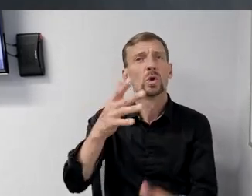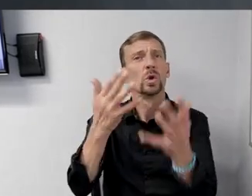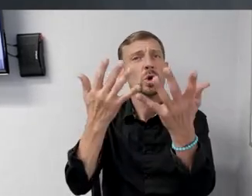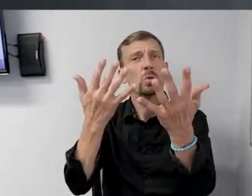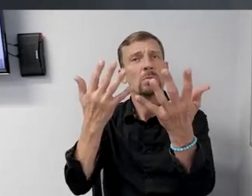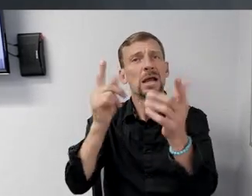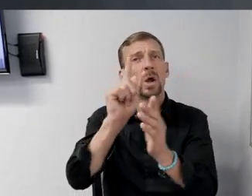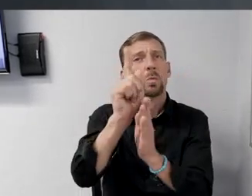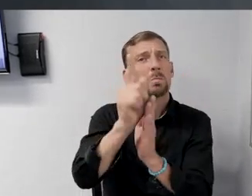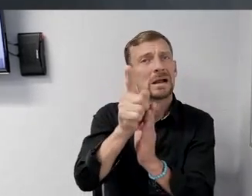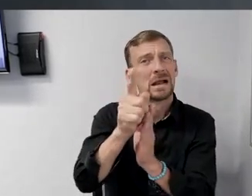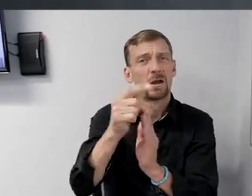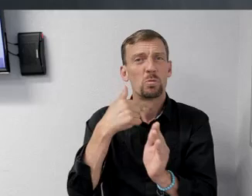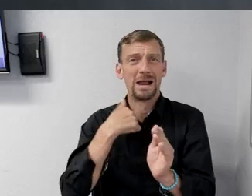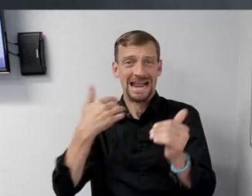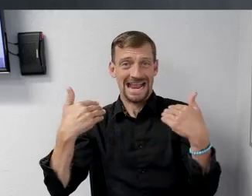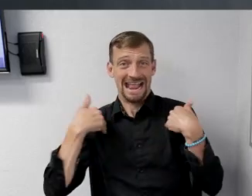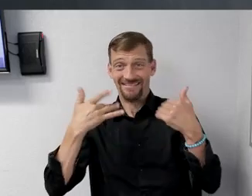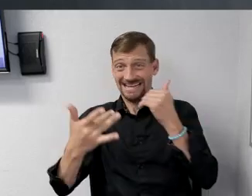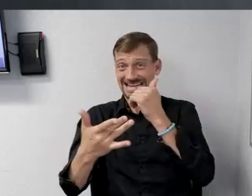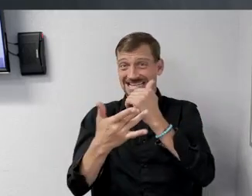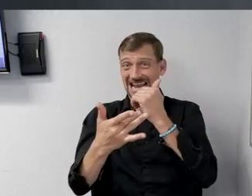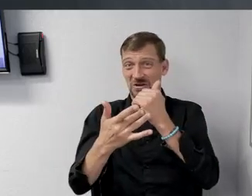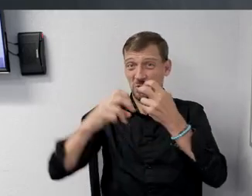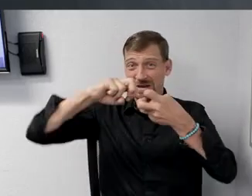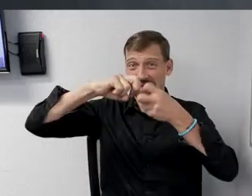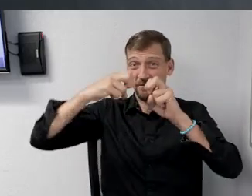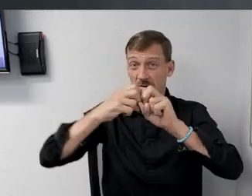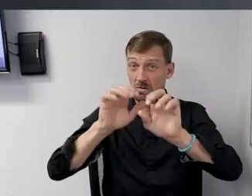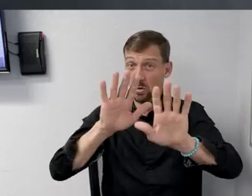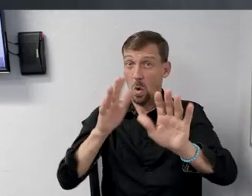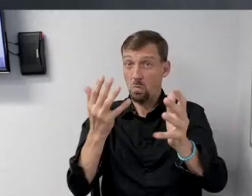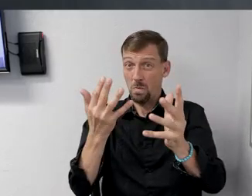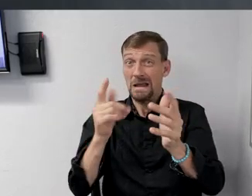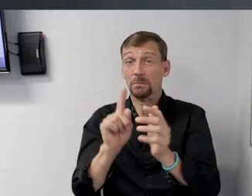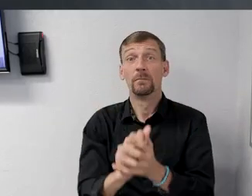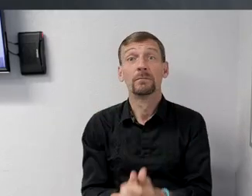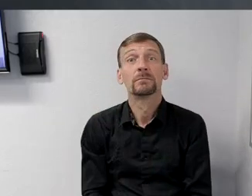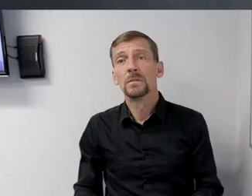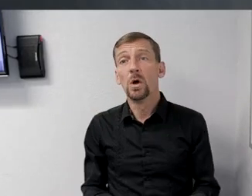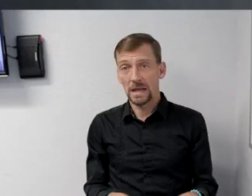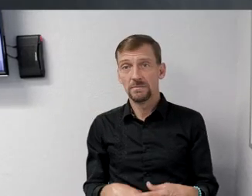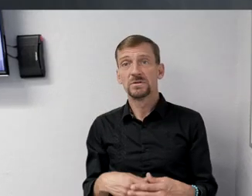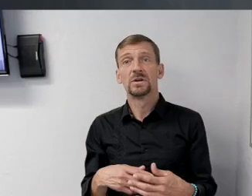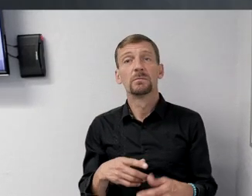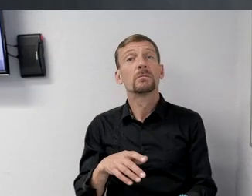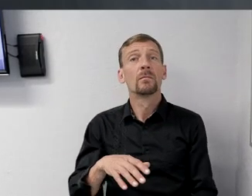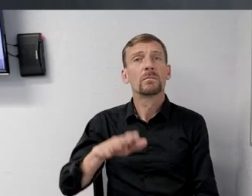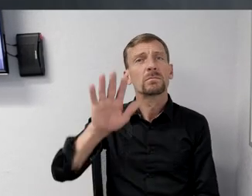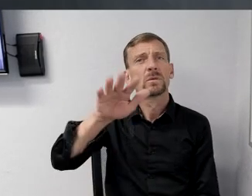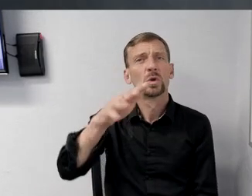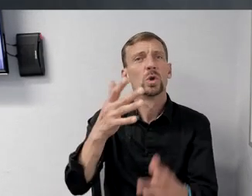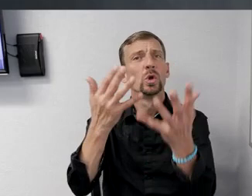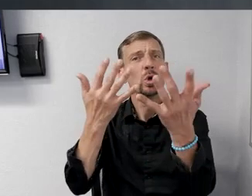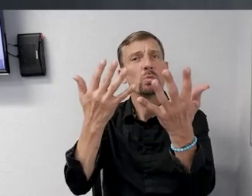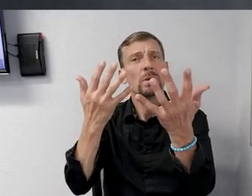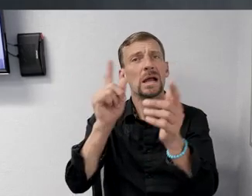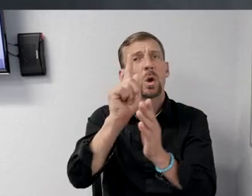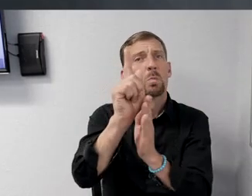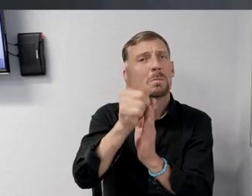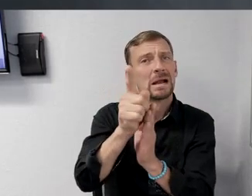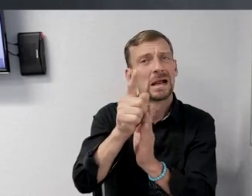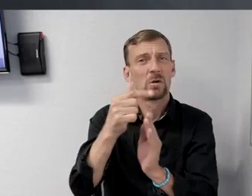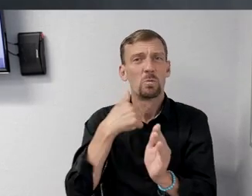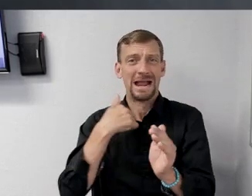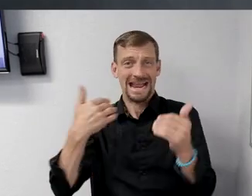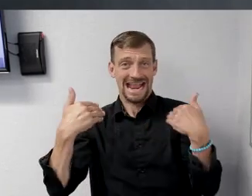able to avoid up to this point. Right. So Phil wanted to know if you had been in contact with Devin Nunes or any